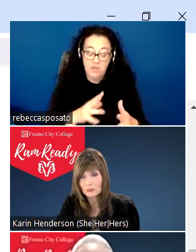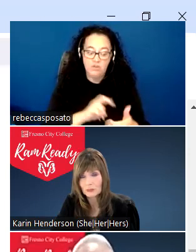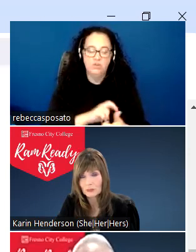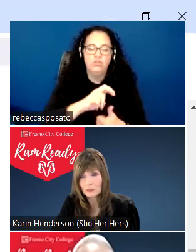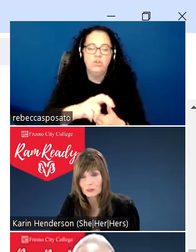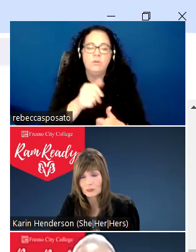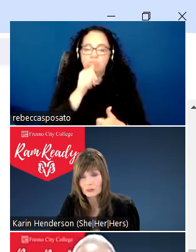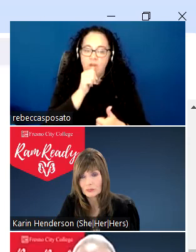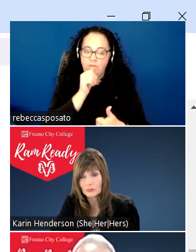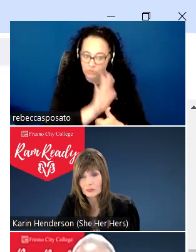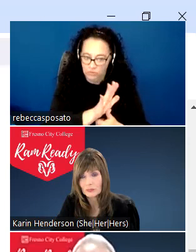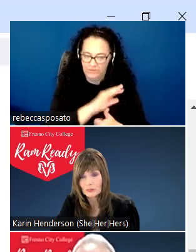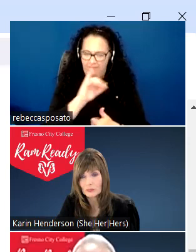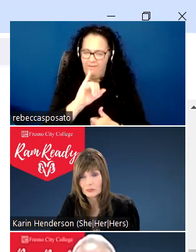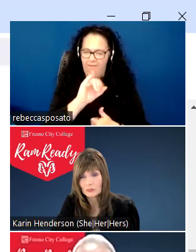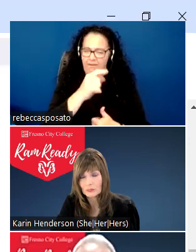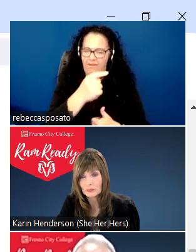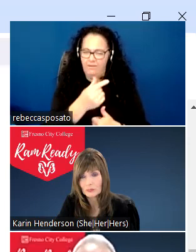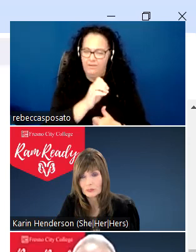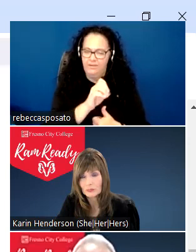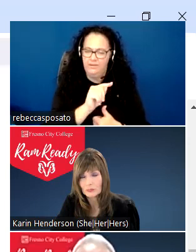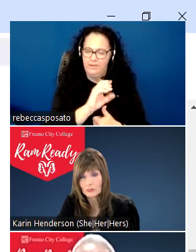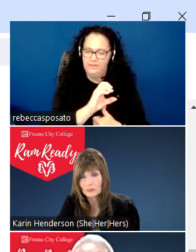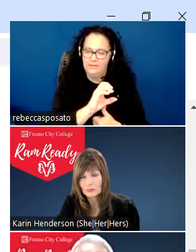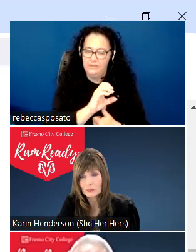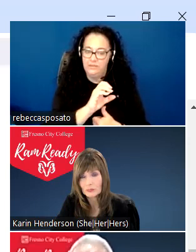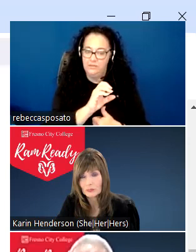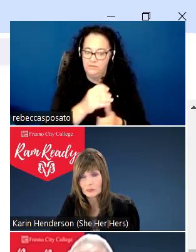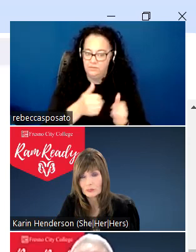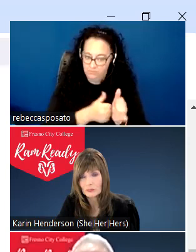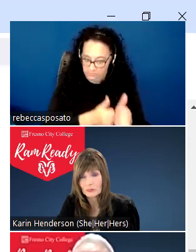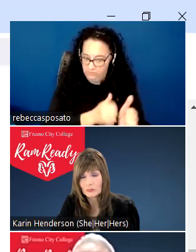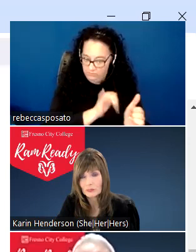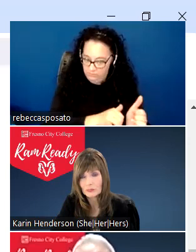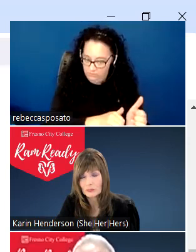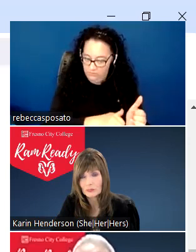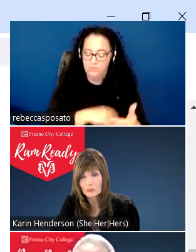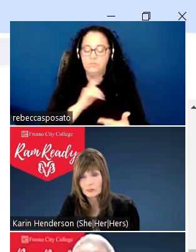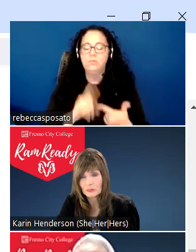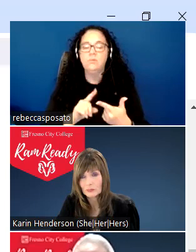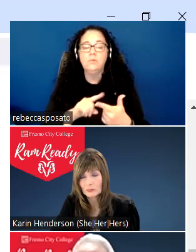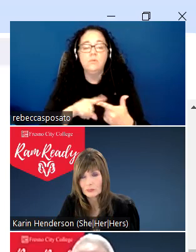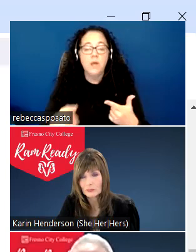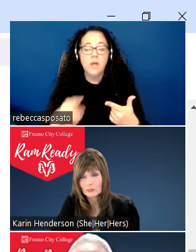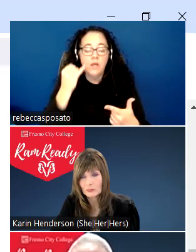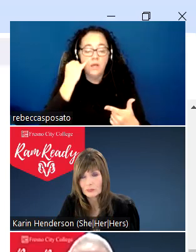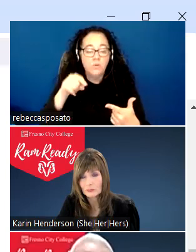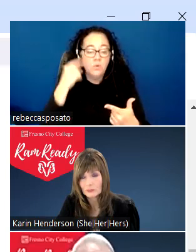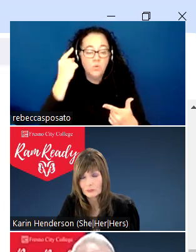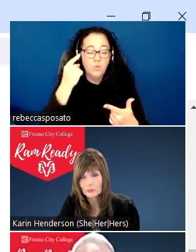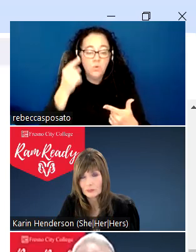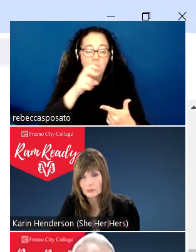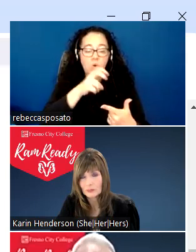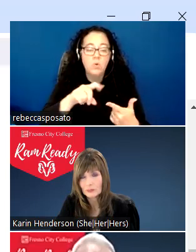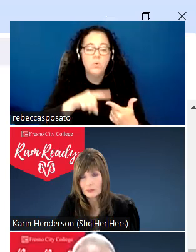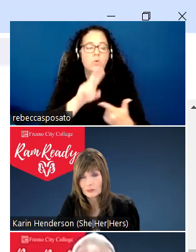the GETC pattern for general education classes. And if you're considering going on to a